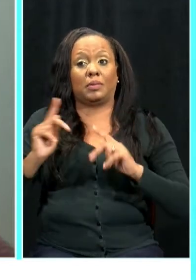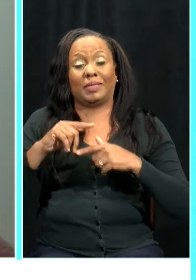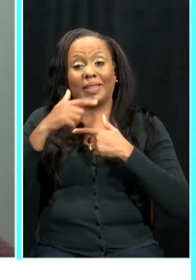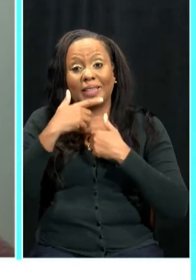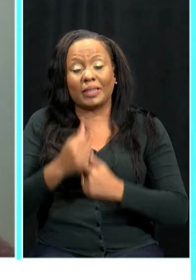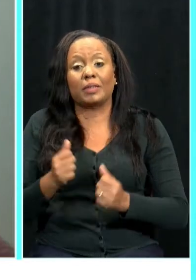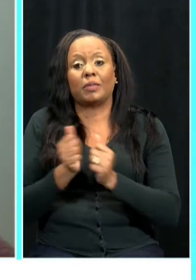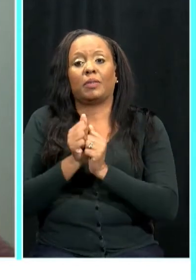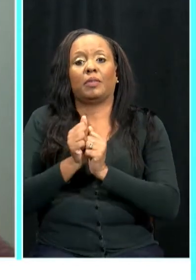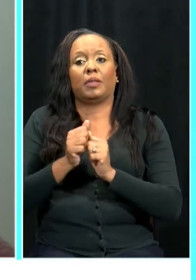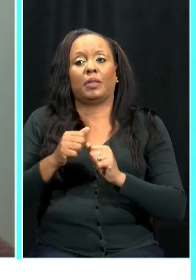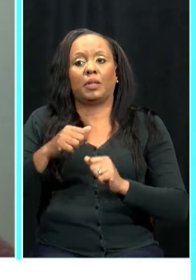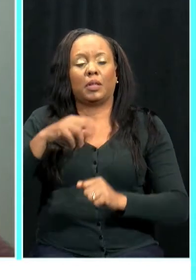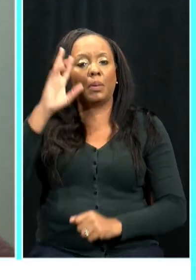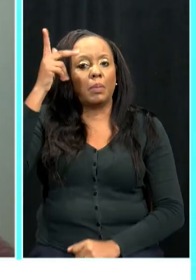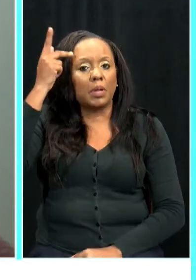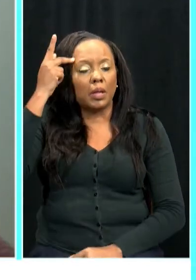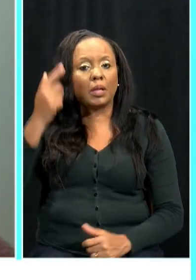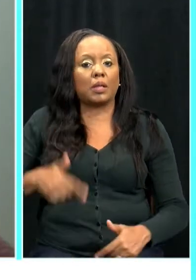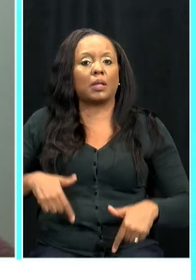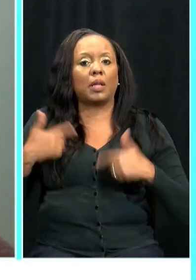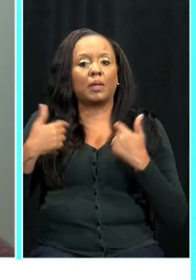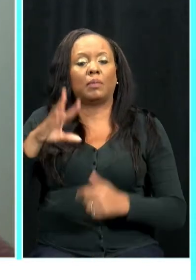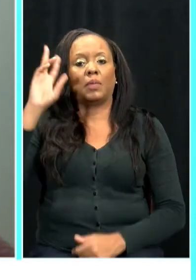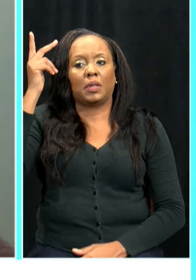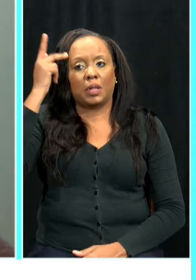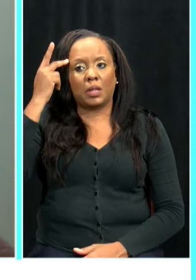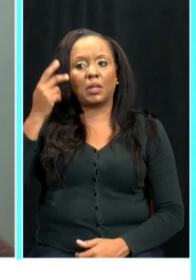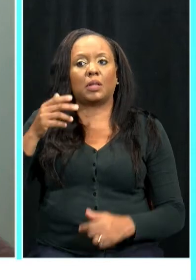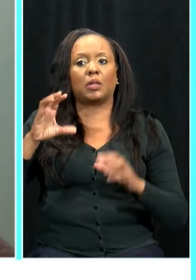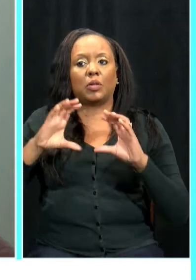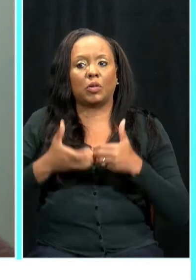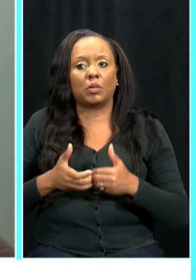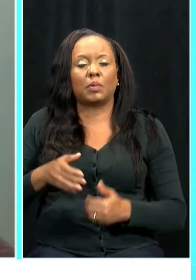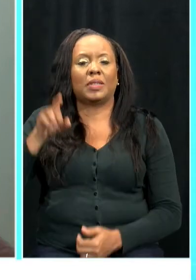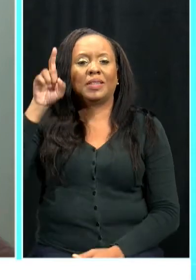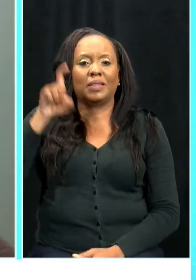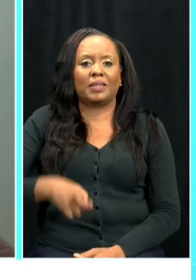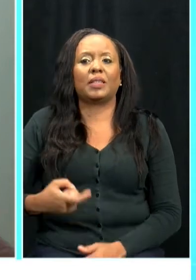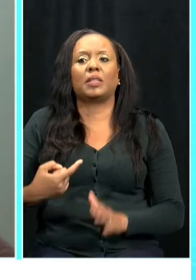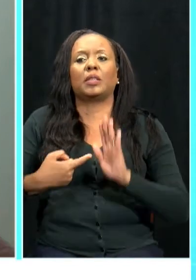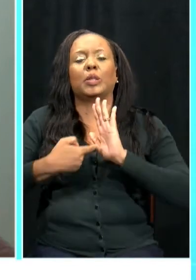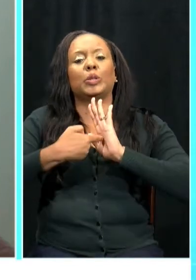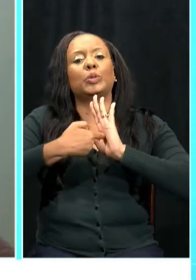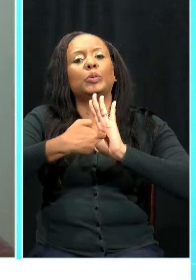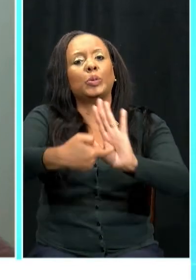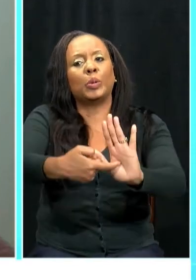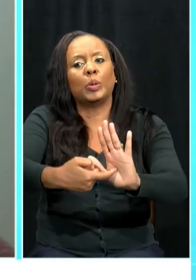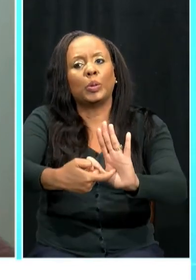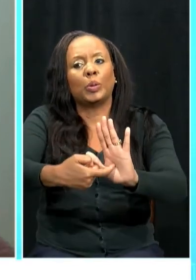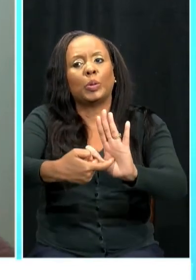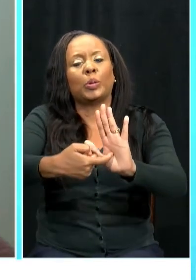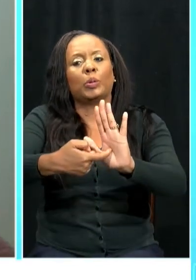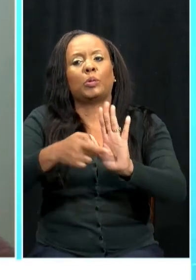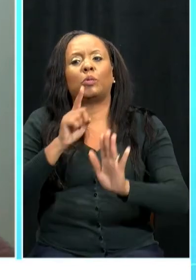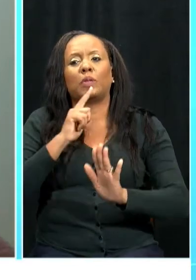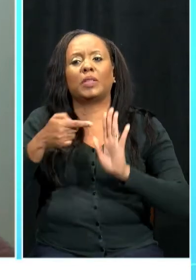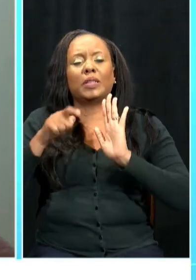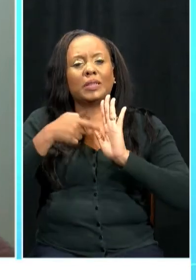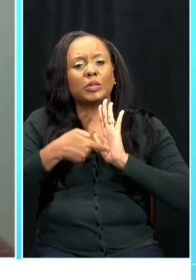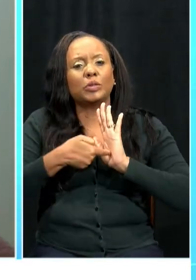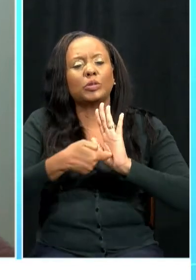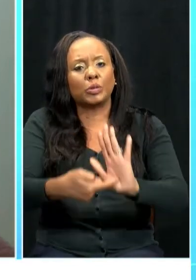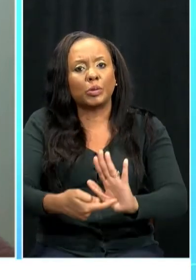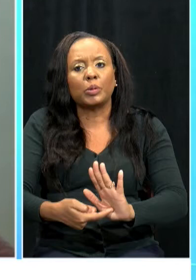life, political organizations, needed to show their worth. This was a